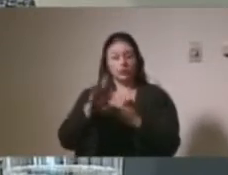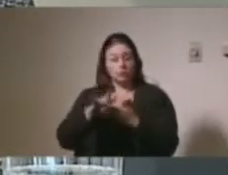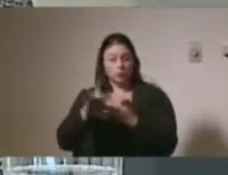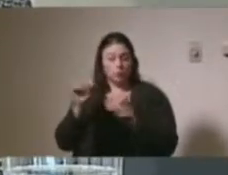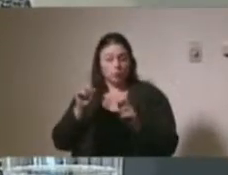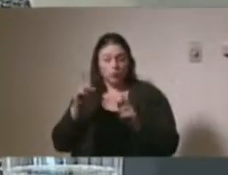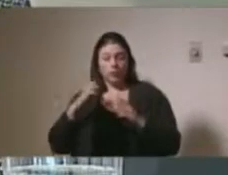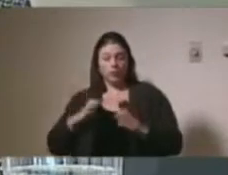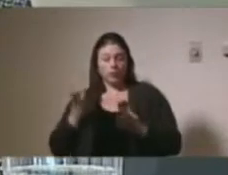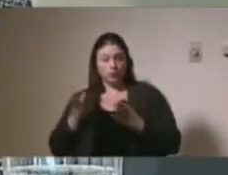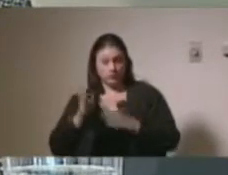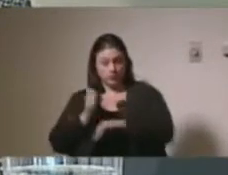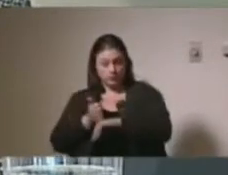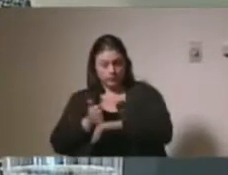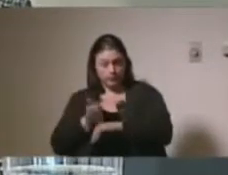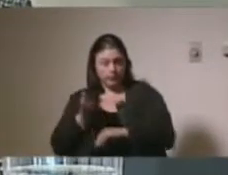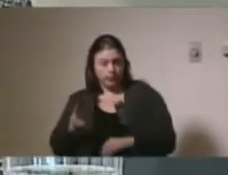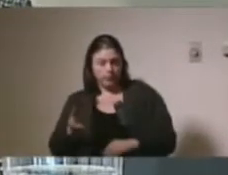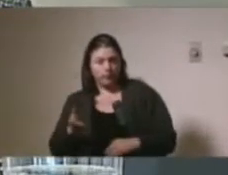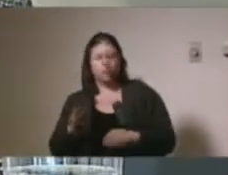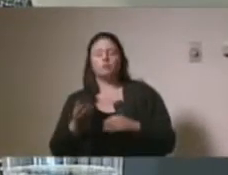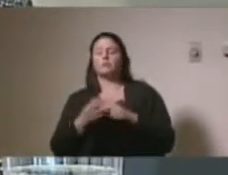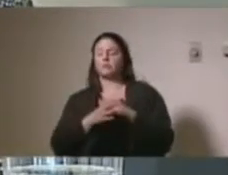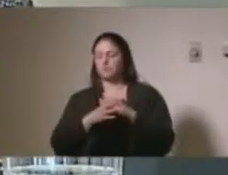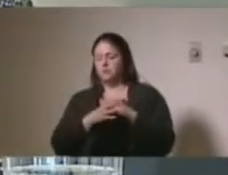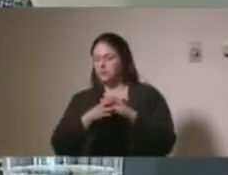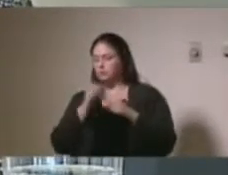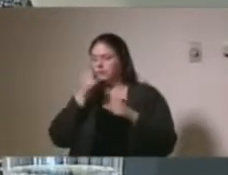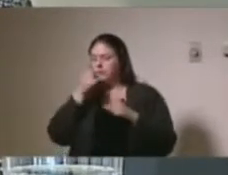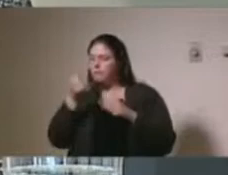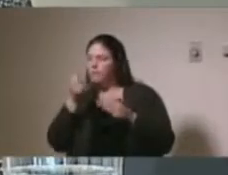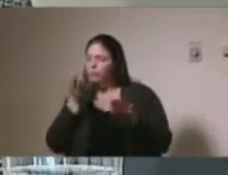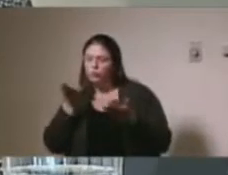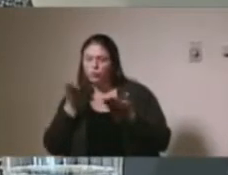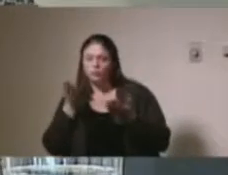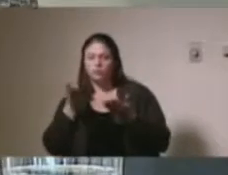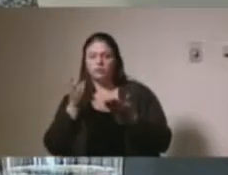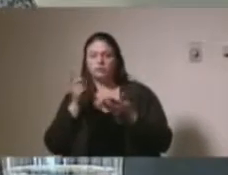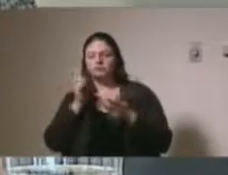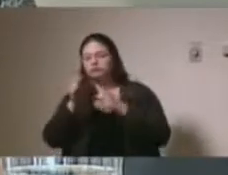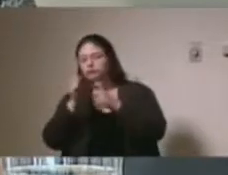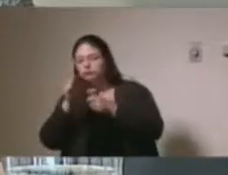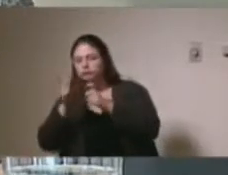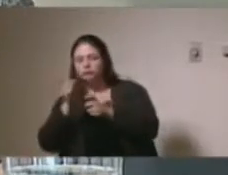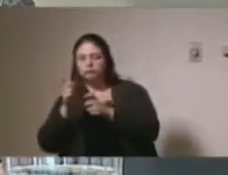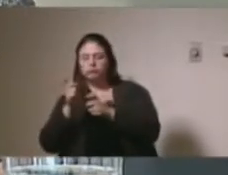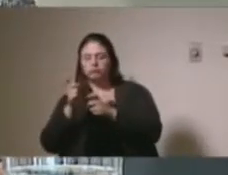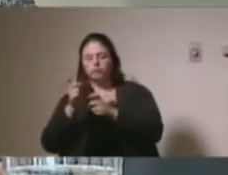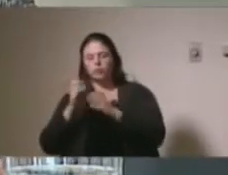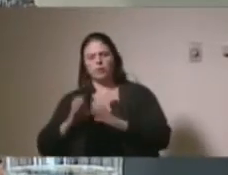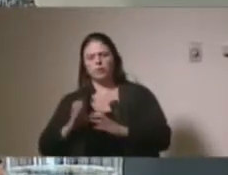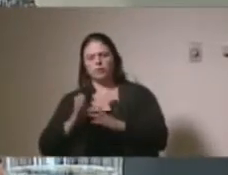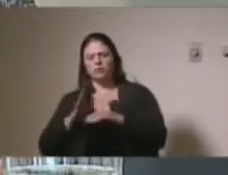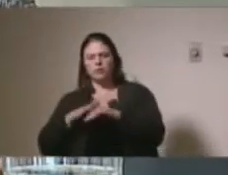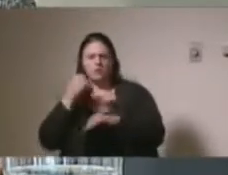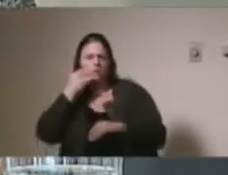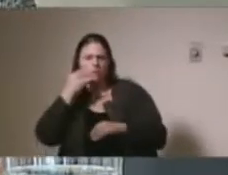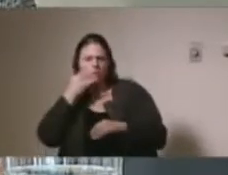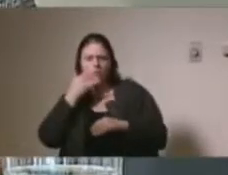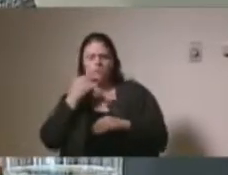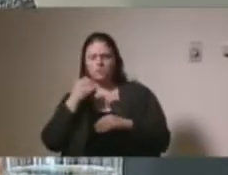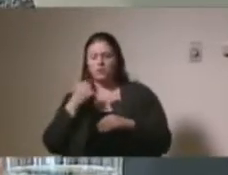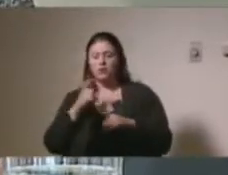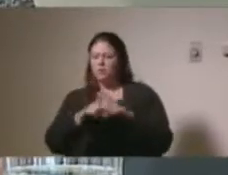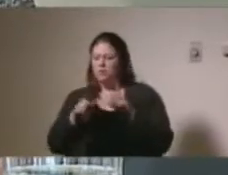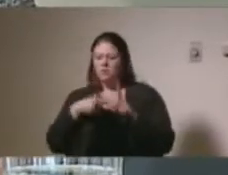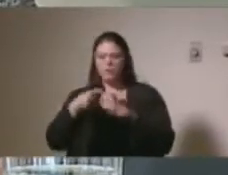and there are telephone services where you call those clients and provide them services. But our specialized advisors also